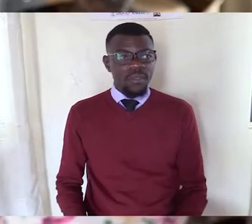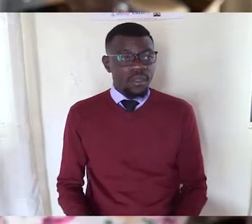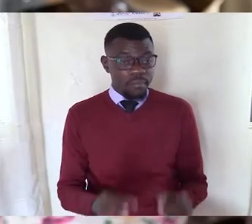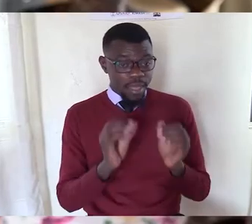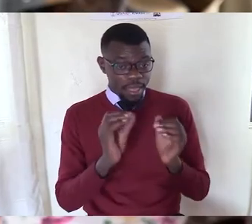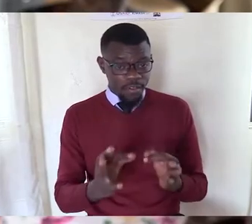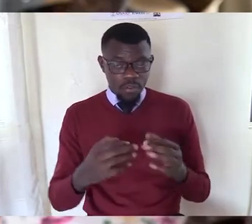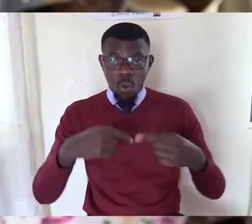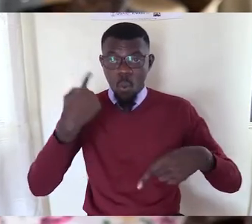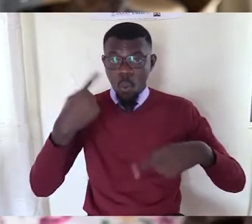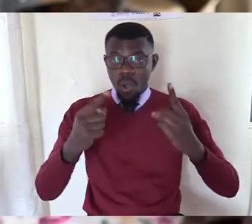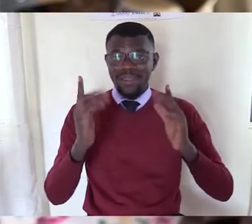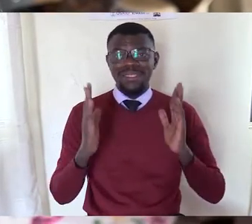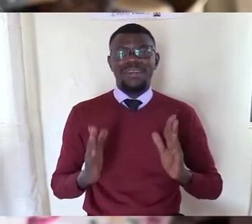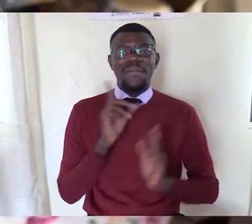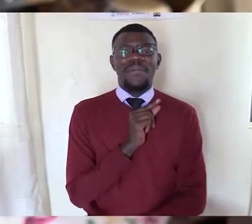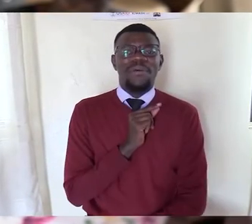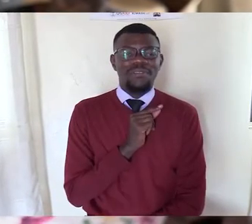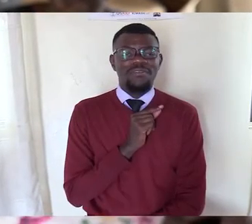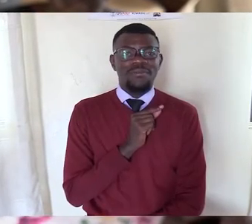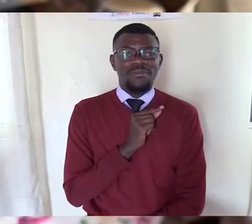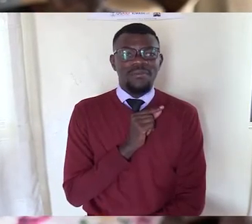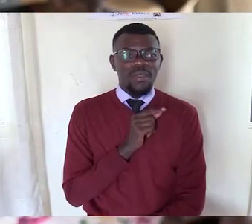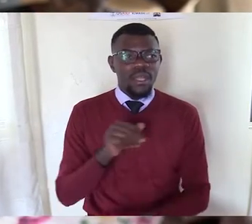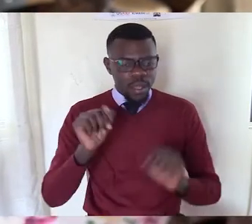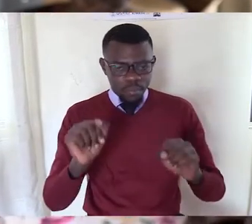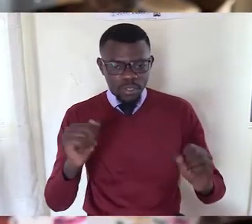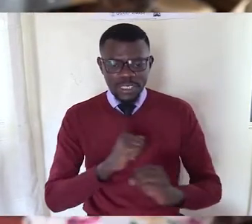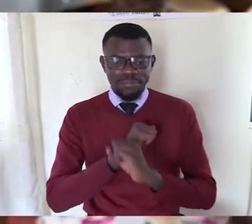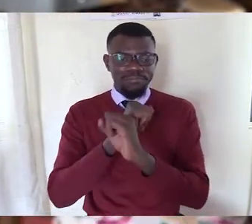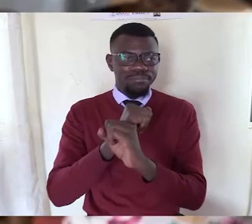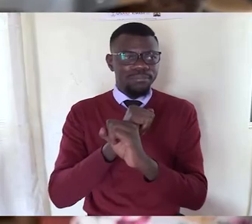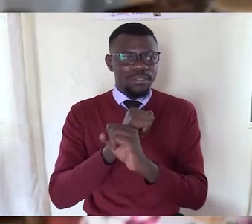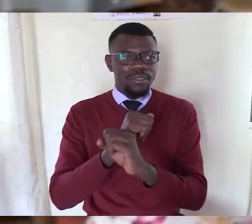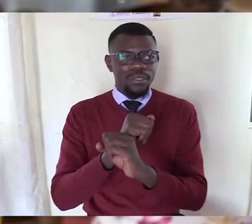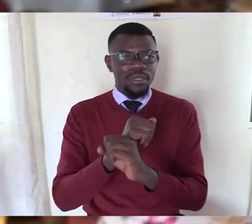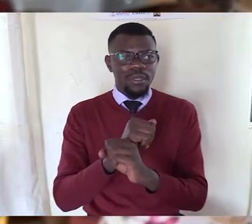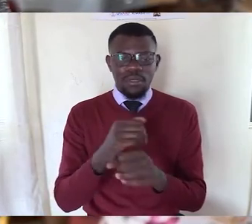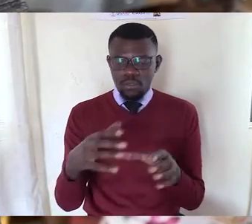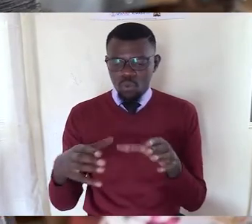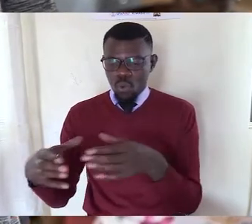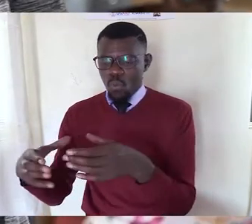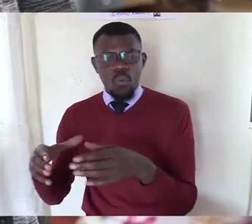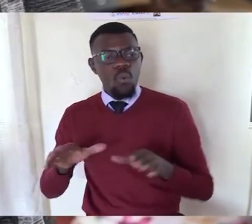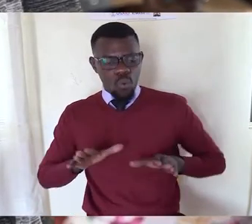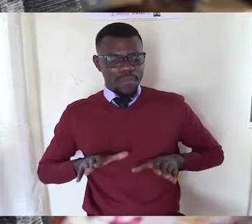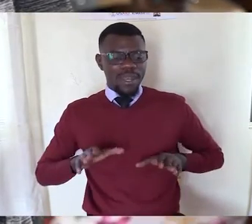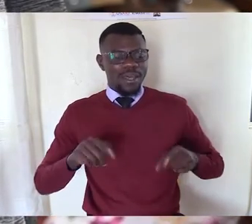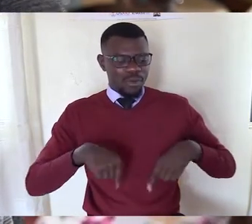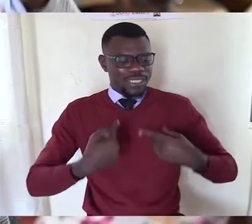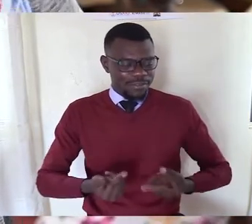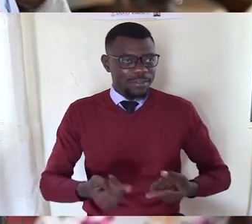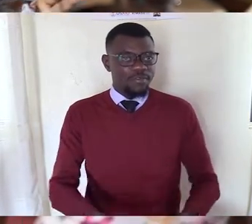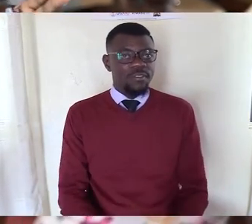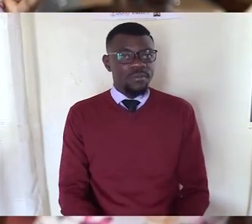we probably, in my thinking, we will be able to protect our fellow women. From where I sit,